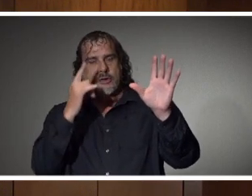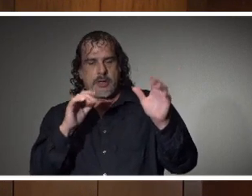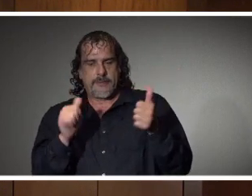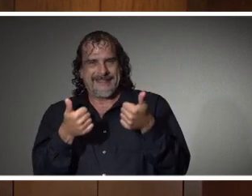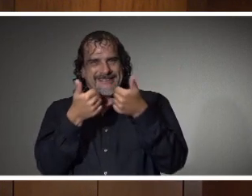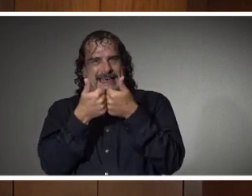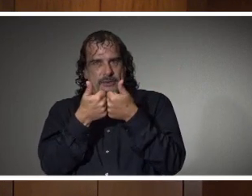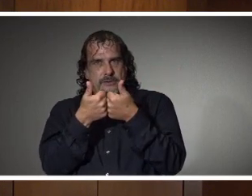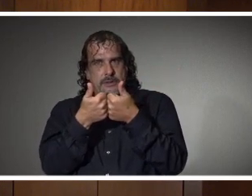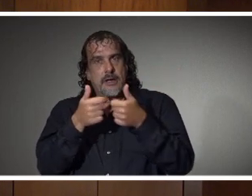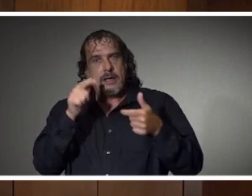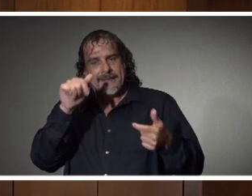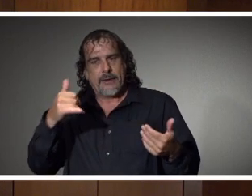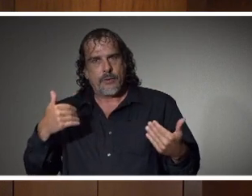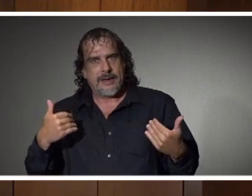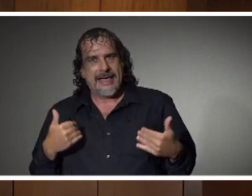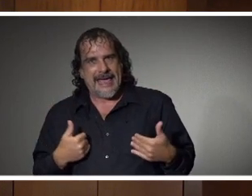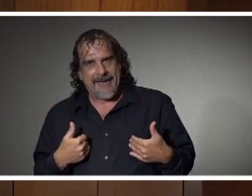that we do have